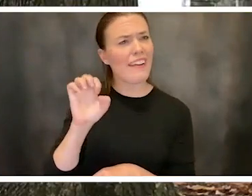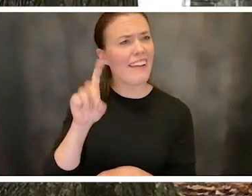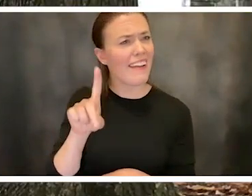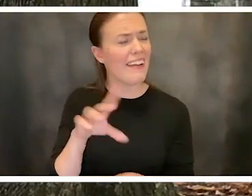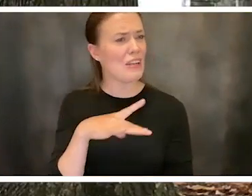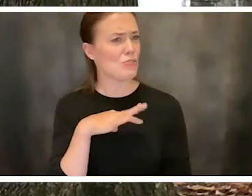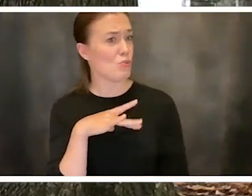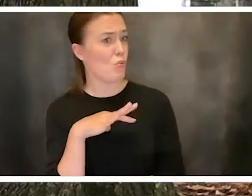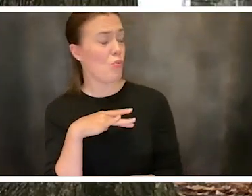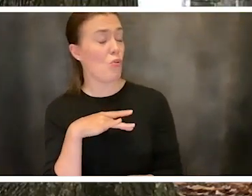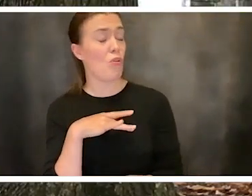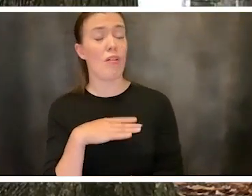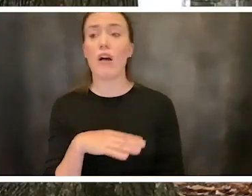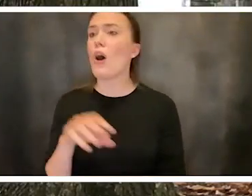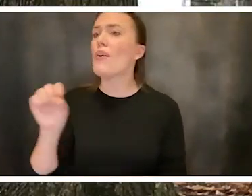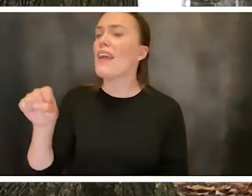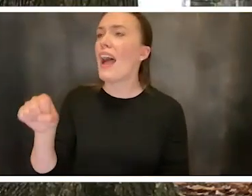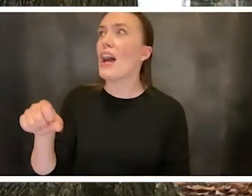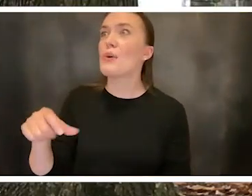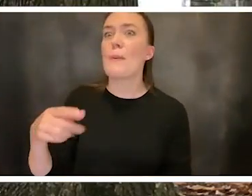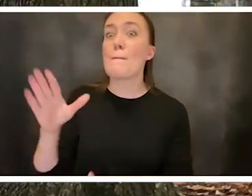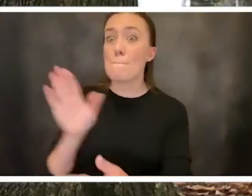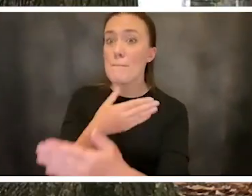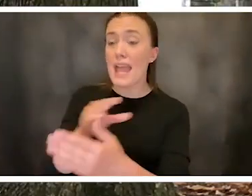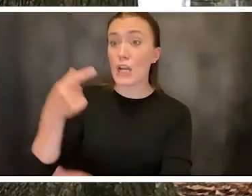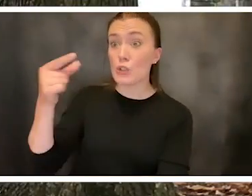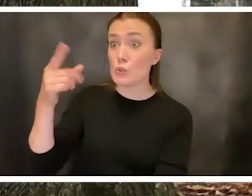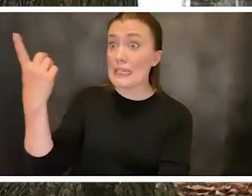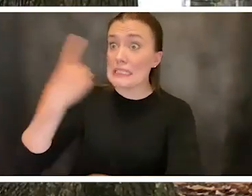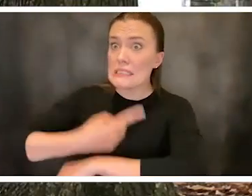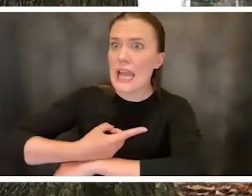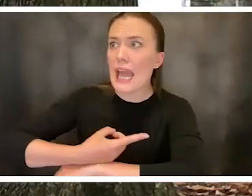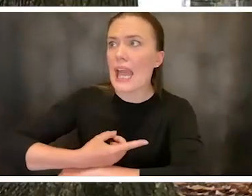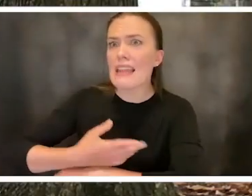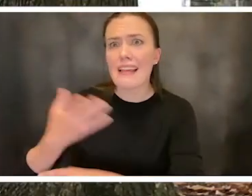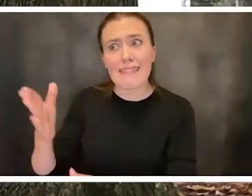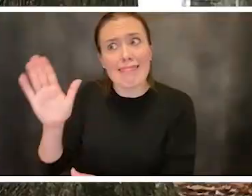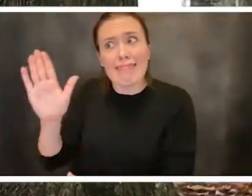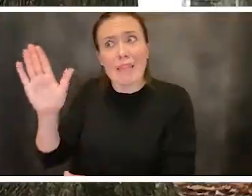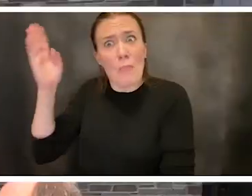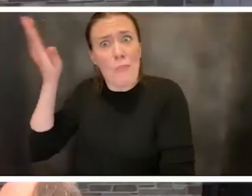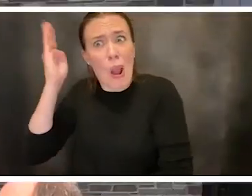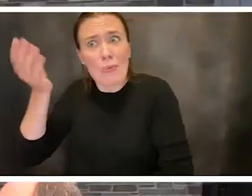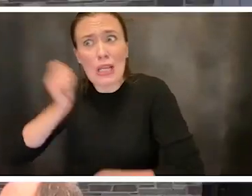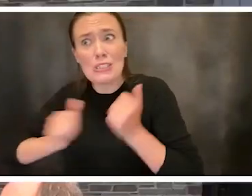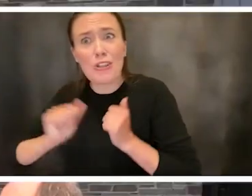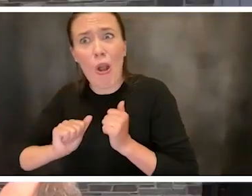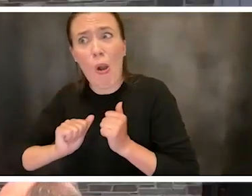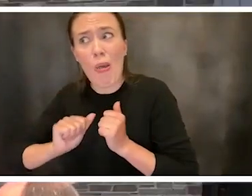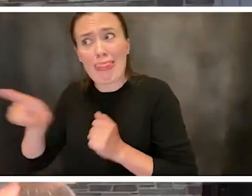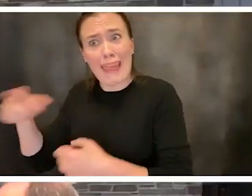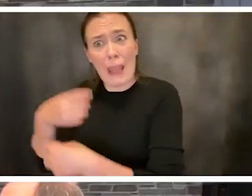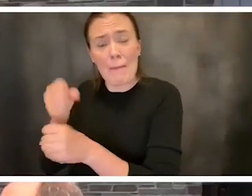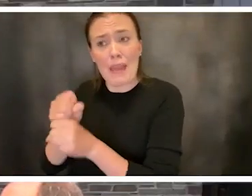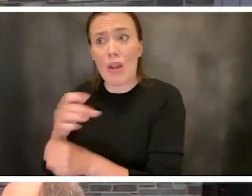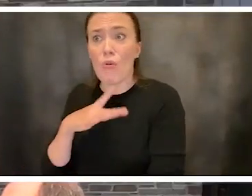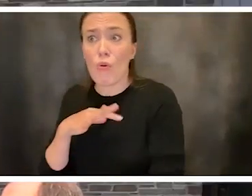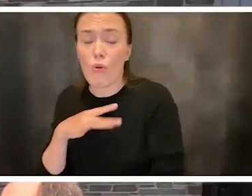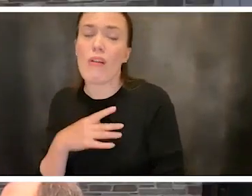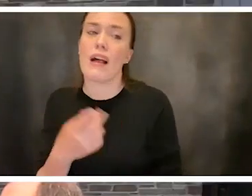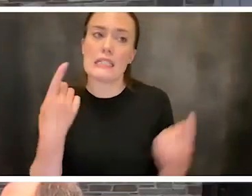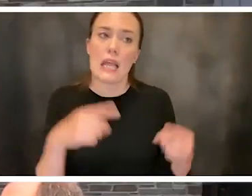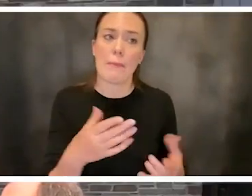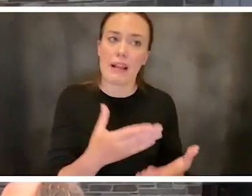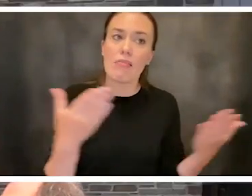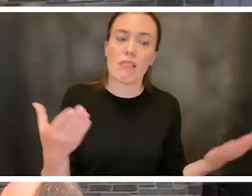put on a Broadway show, yeah. you know, being a proto-punk rocker, like, yeah. that's kind of cool. There's a lot right? of that yeah. right now. I Alanis like Morissette, right, obviously, right. Jagged Little